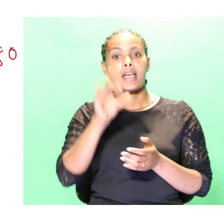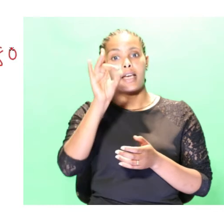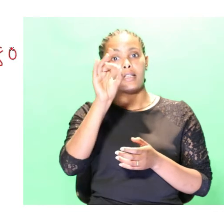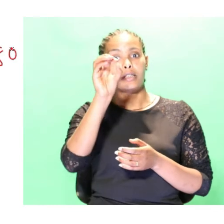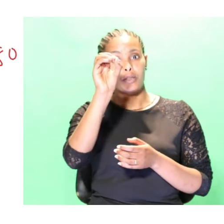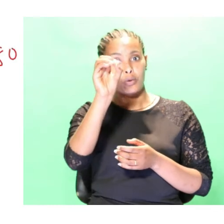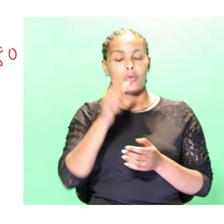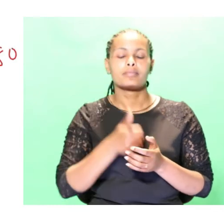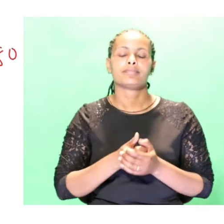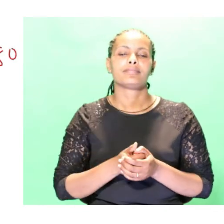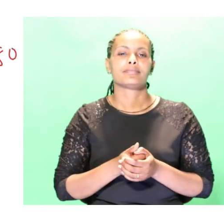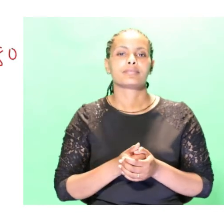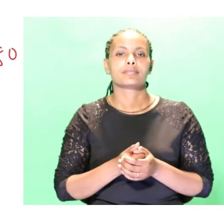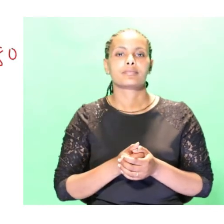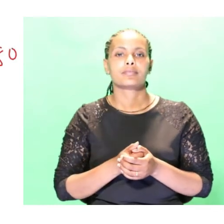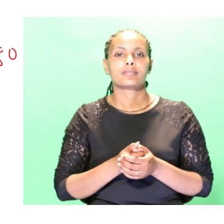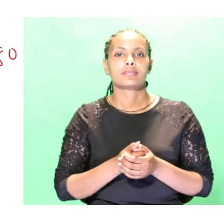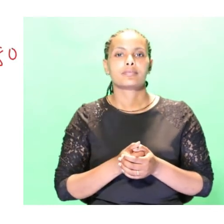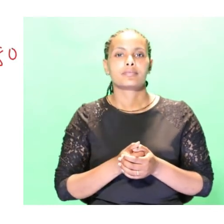80.